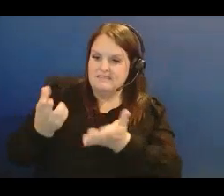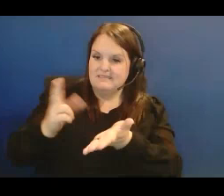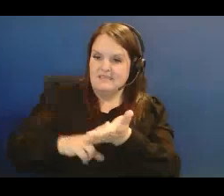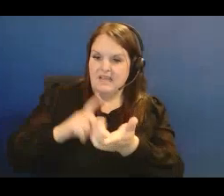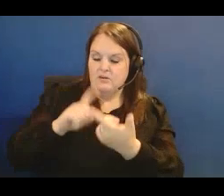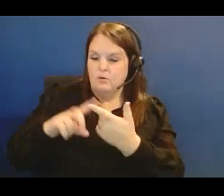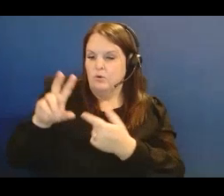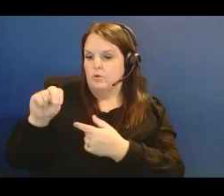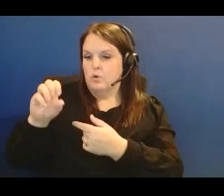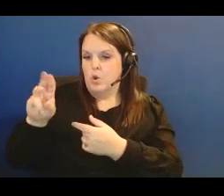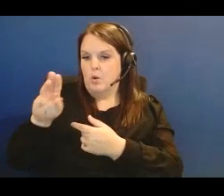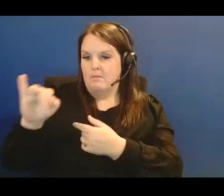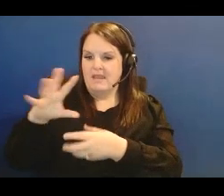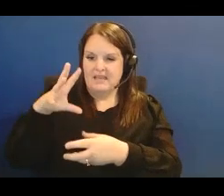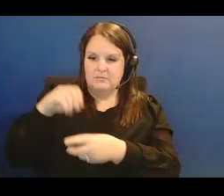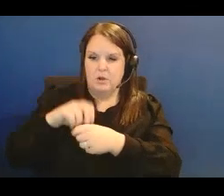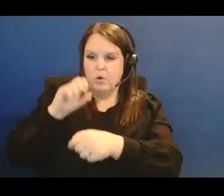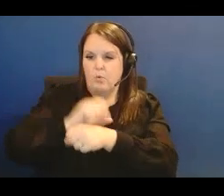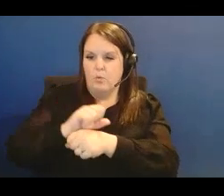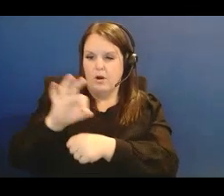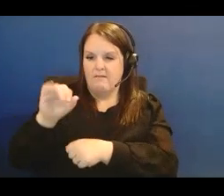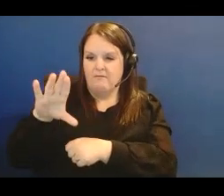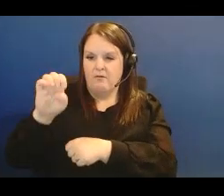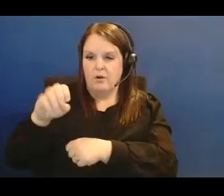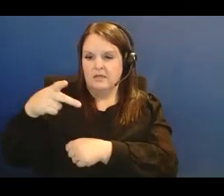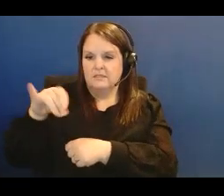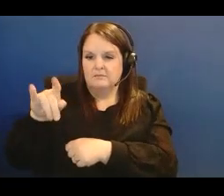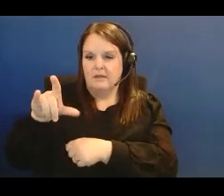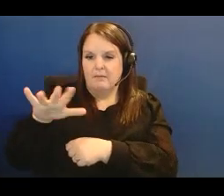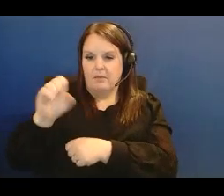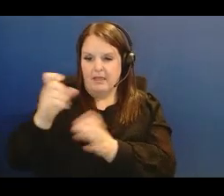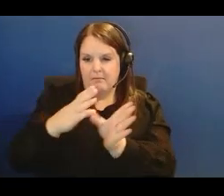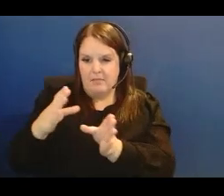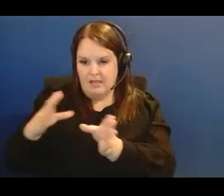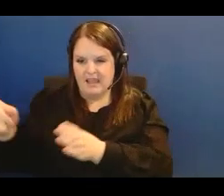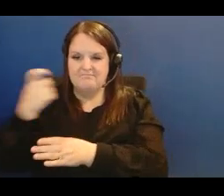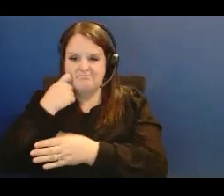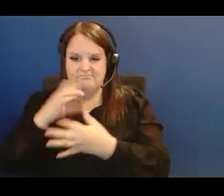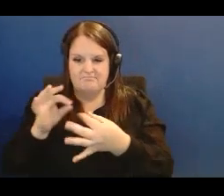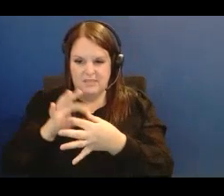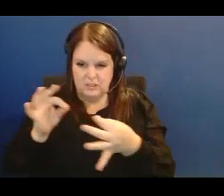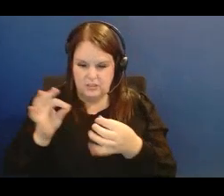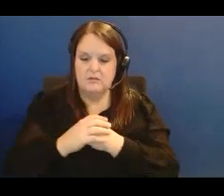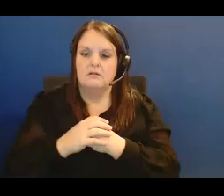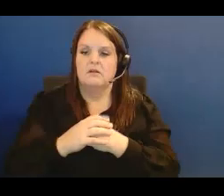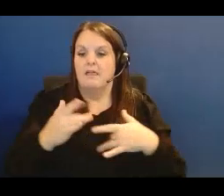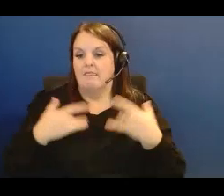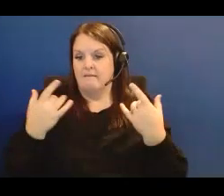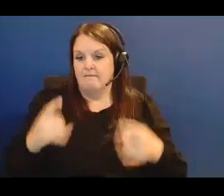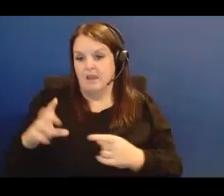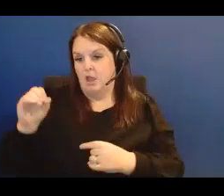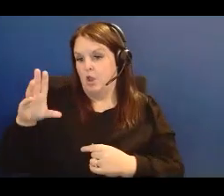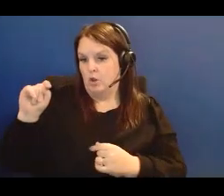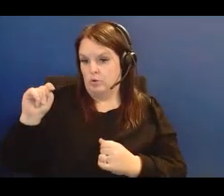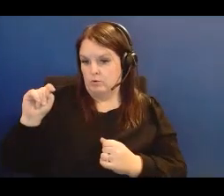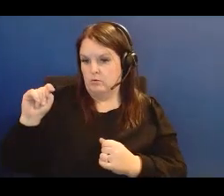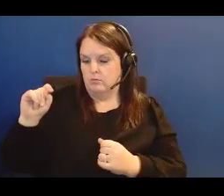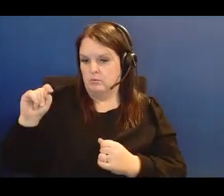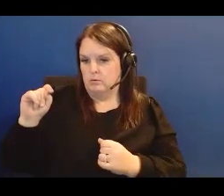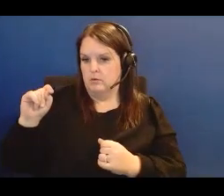NOMHE as part of that workforce pipeline plan that Ms. Fox mentioned. The event was